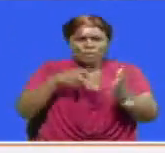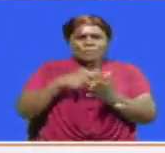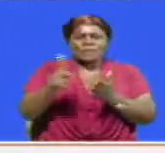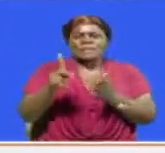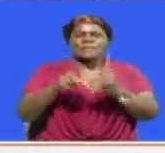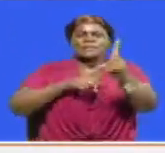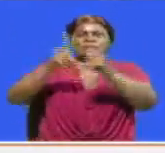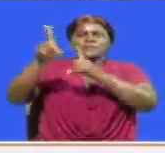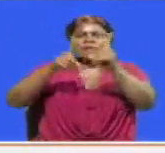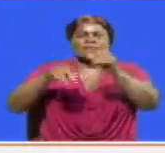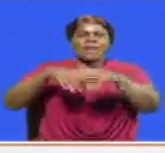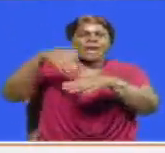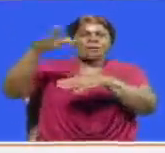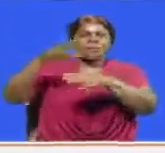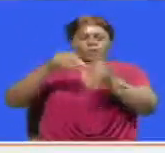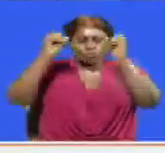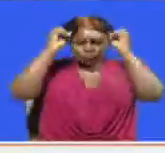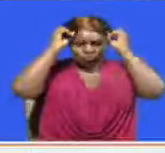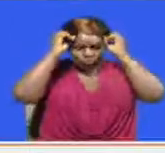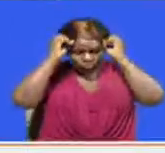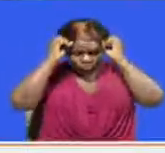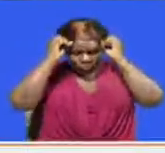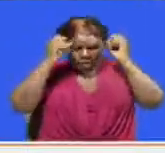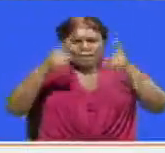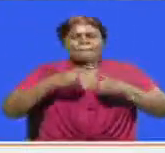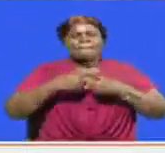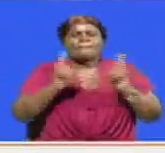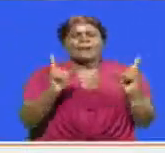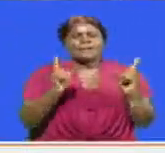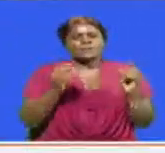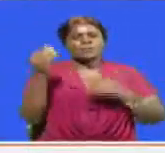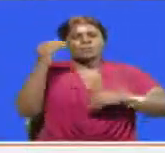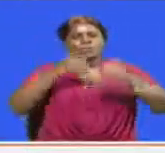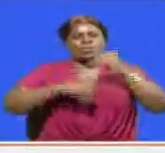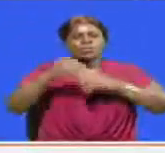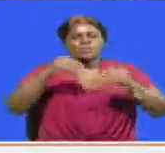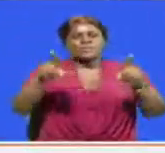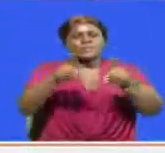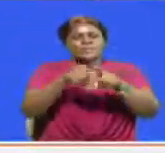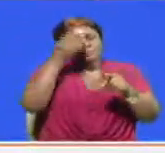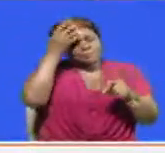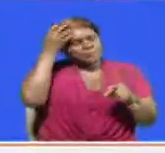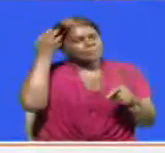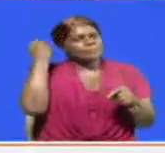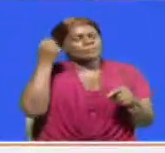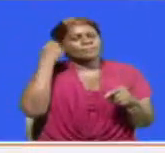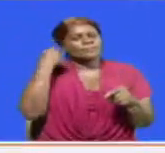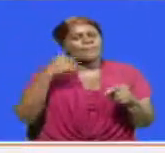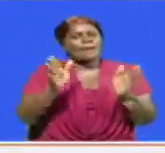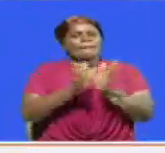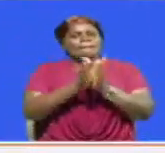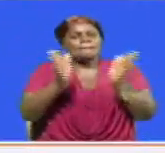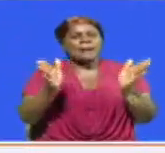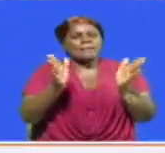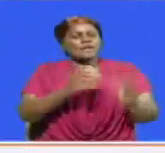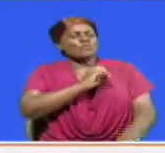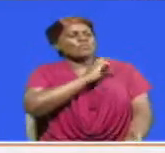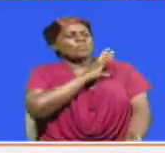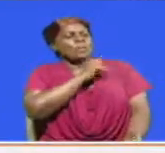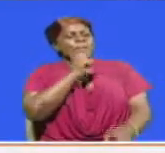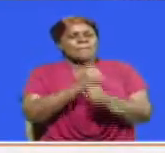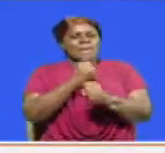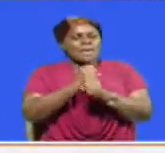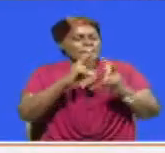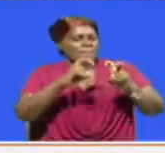to travel abroad for further studies despite making contributions for the same. The public outrage prompted a